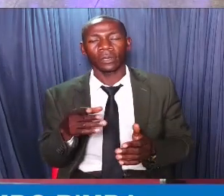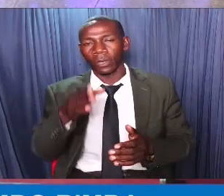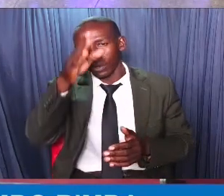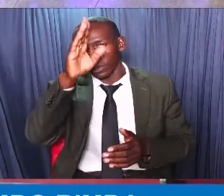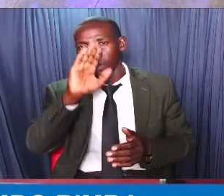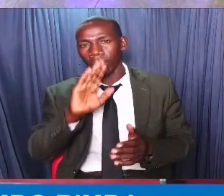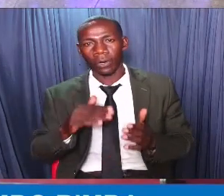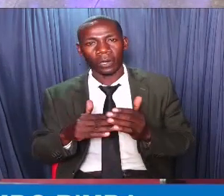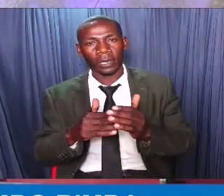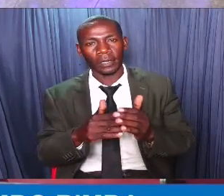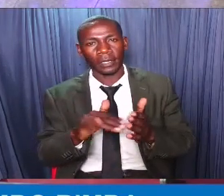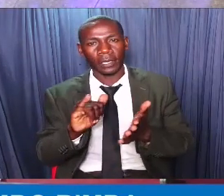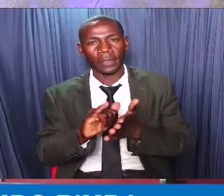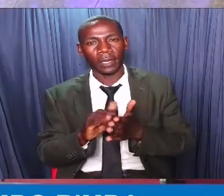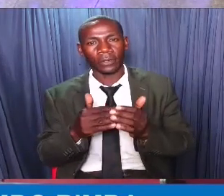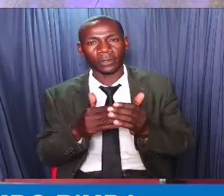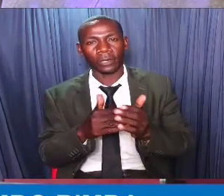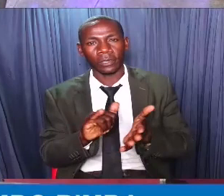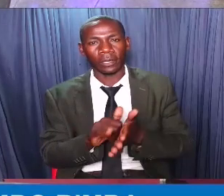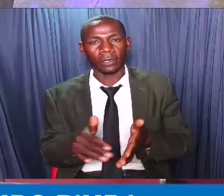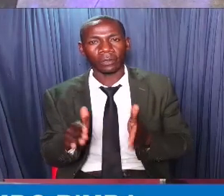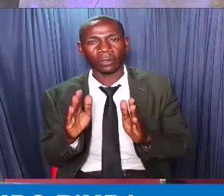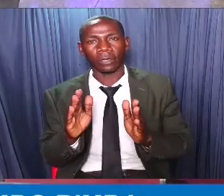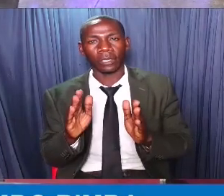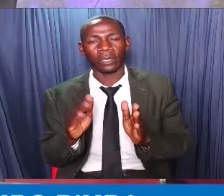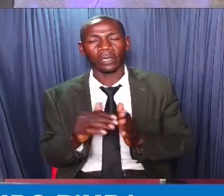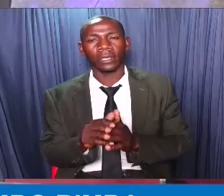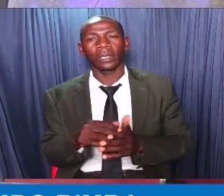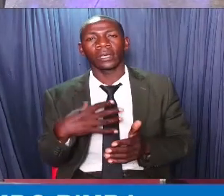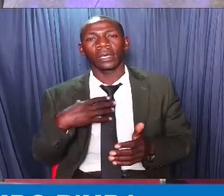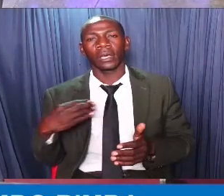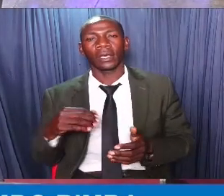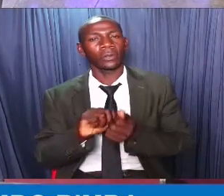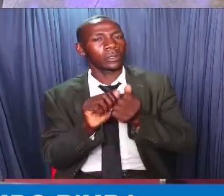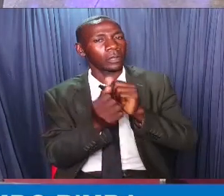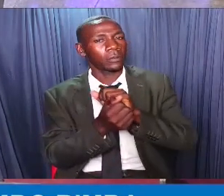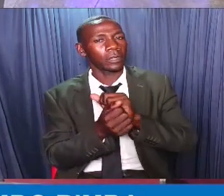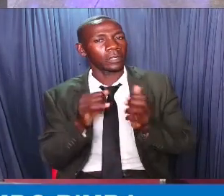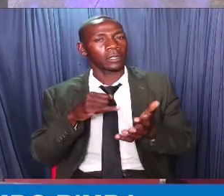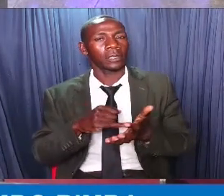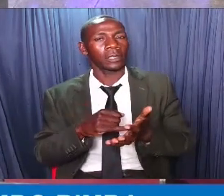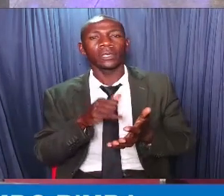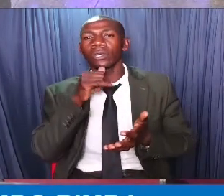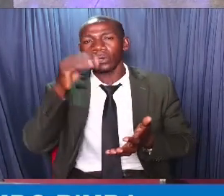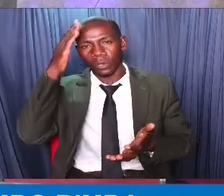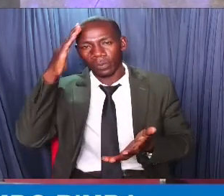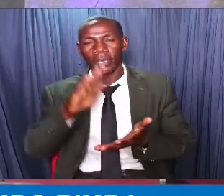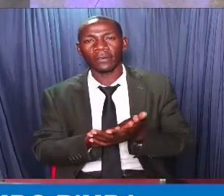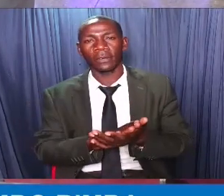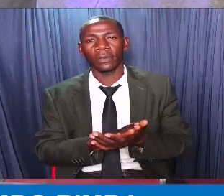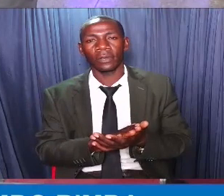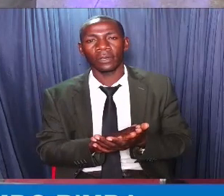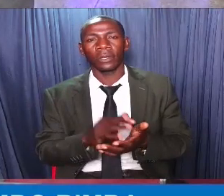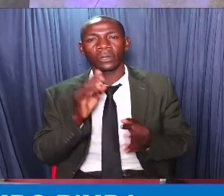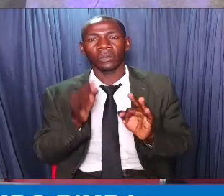ndiye aliyemuongoza hivyo akuongoze hivi. It's God was guided him to guide you that way. Na wewe ukanushe. And you to cancel. Usiamini. And fail to believe.